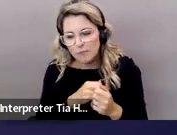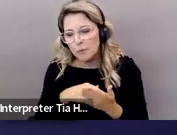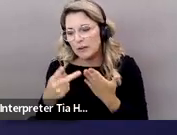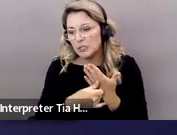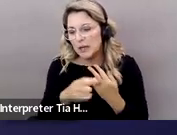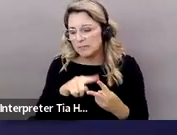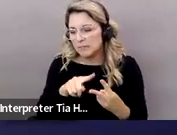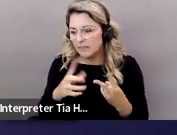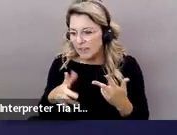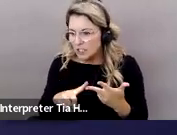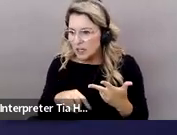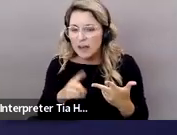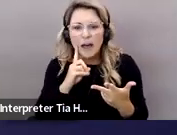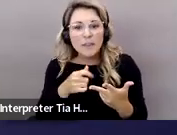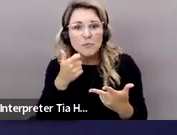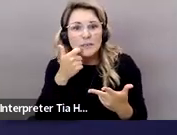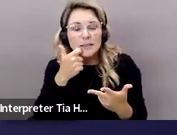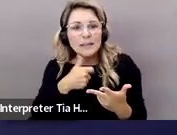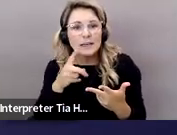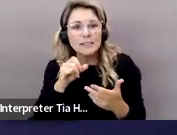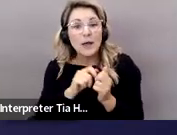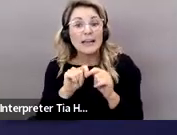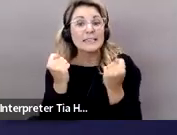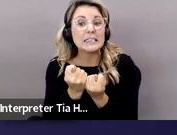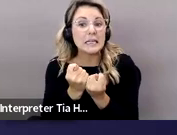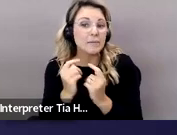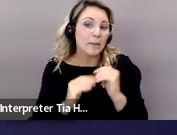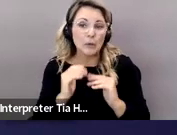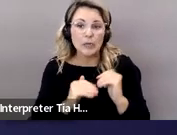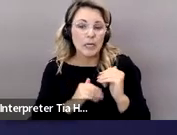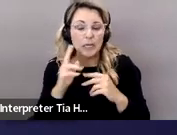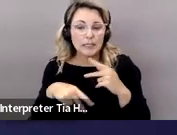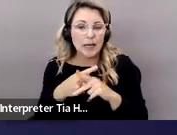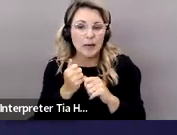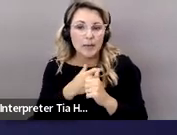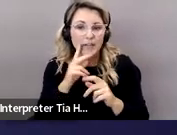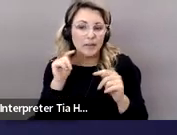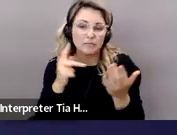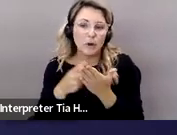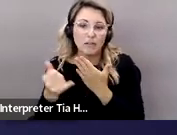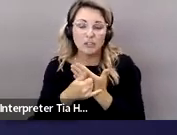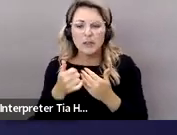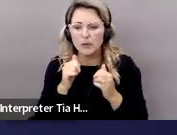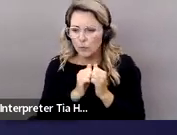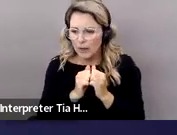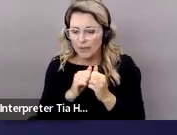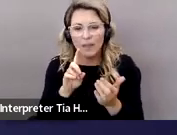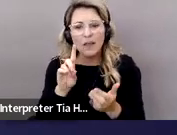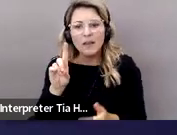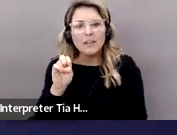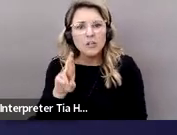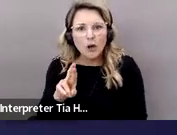project. And then recently, right now, I'm doing a team building project with doctors